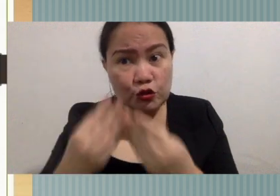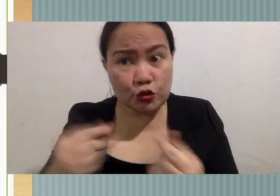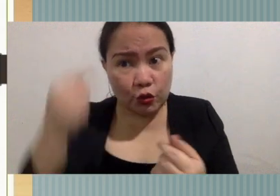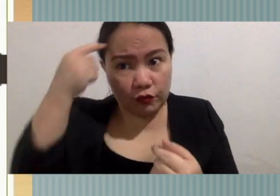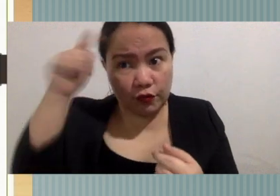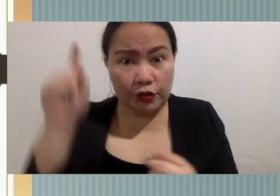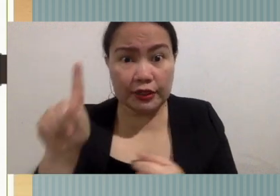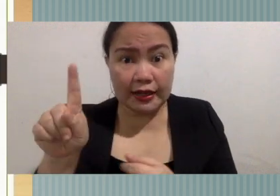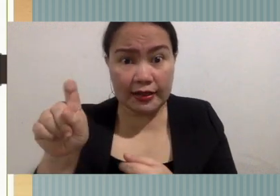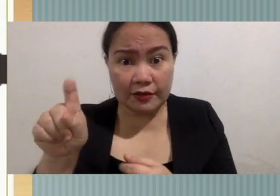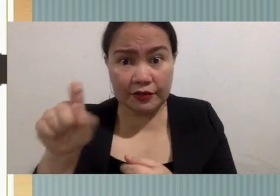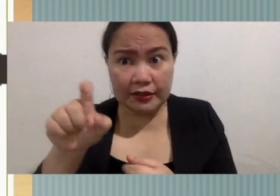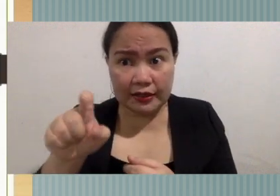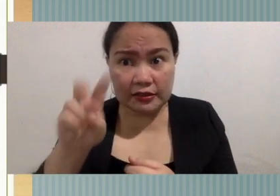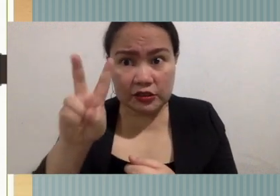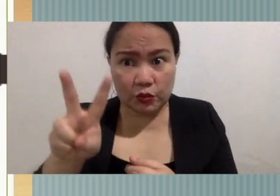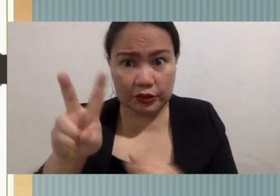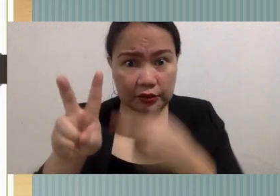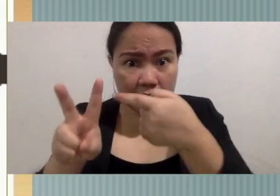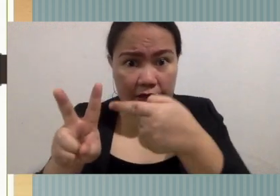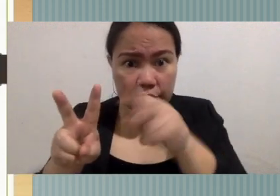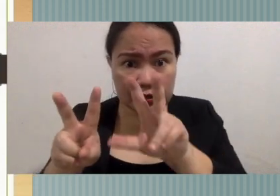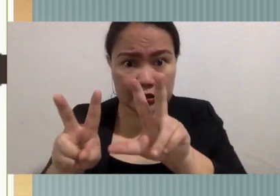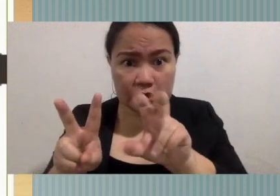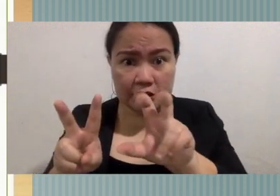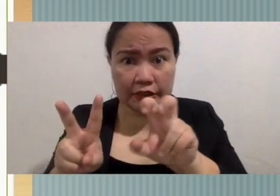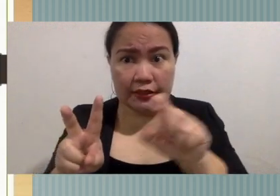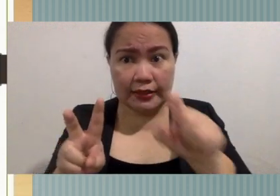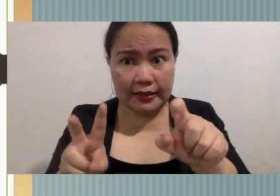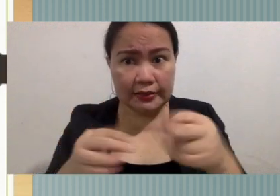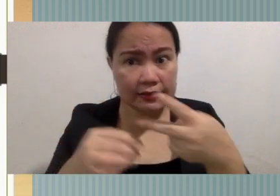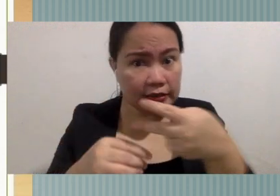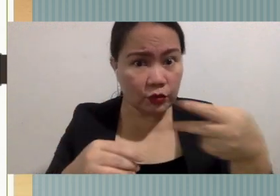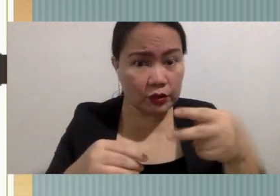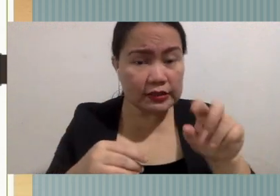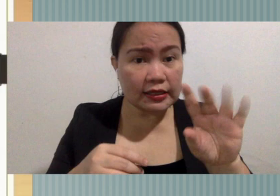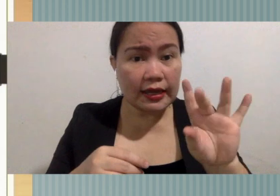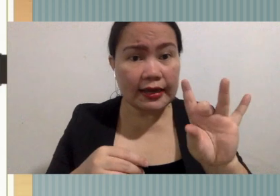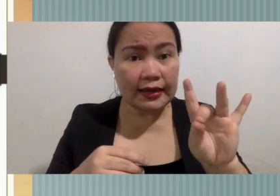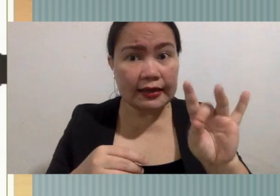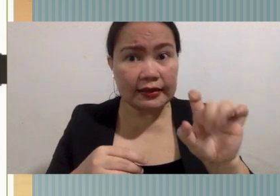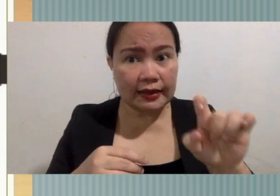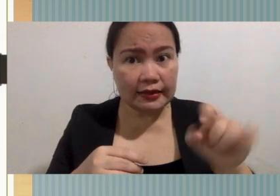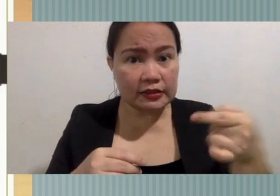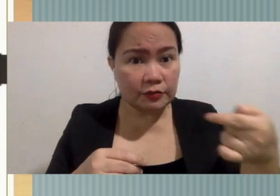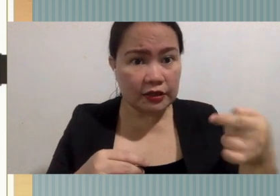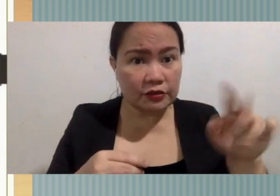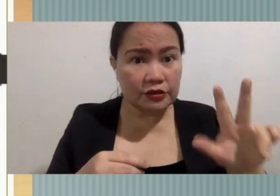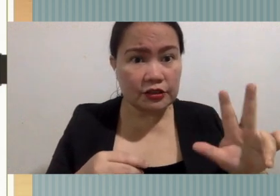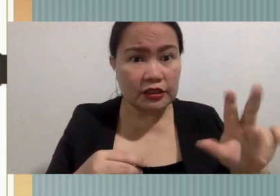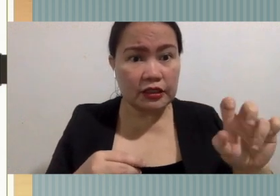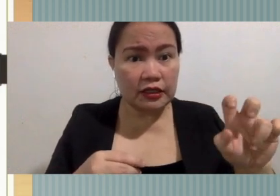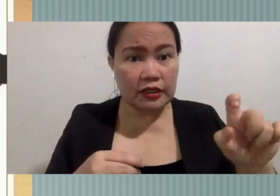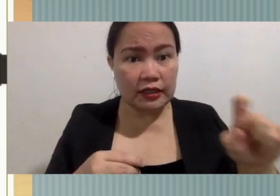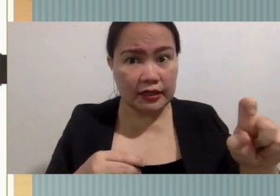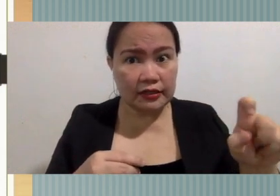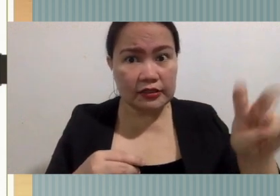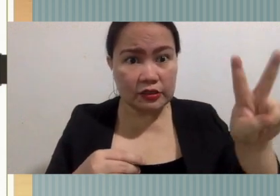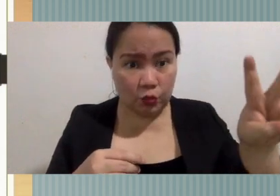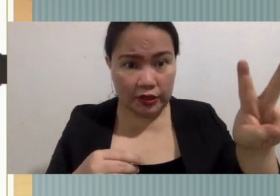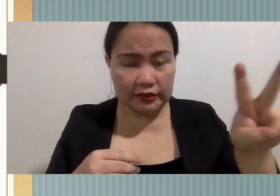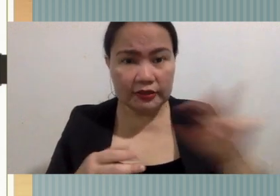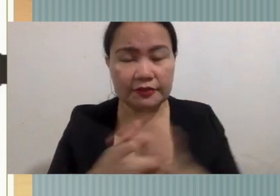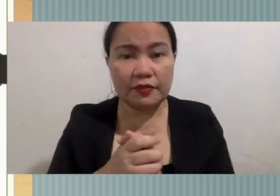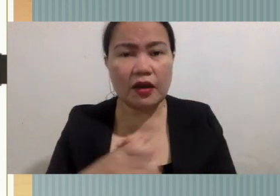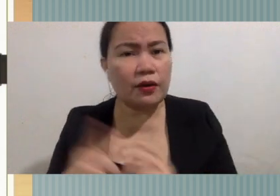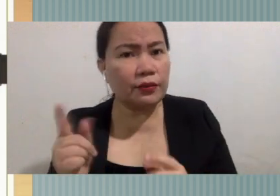Solve for 11x squared minus 13x is equal to 8x minus 3x squared.